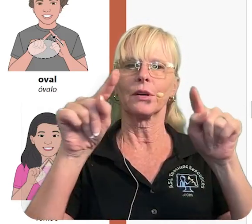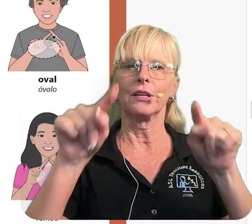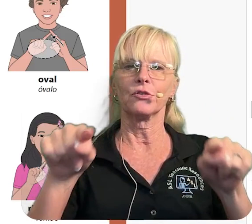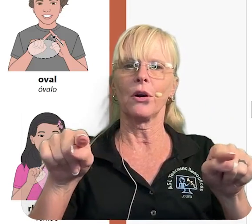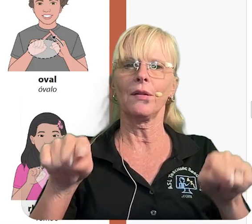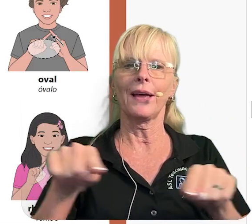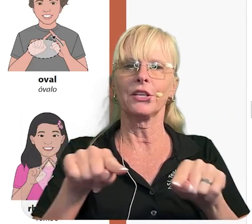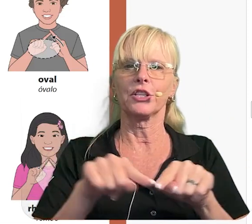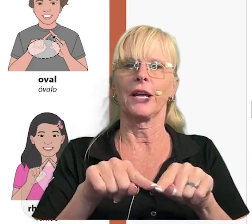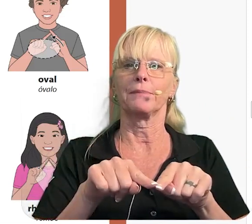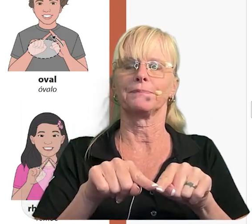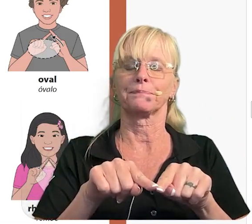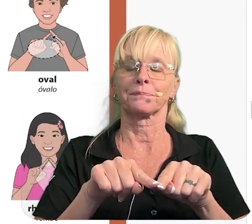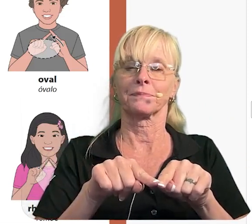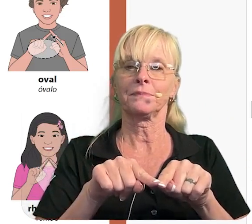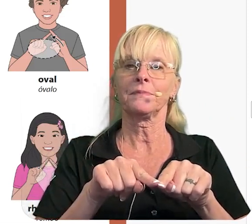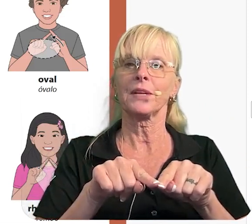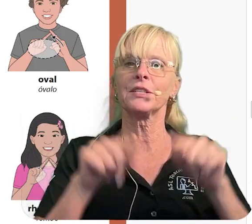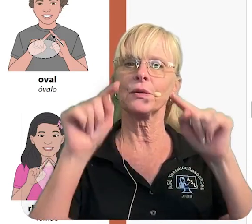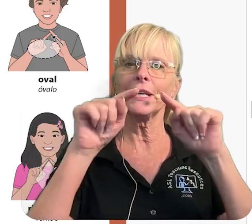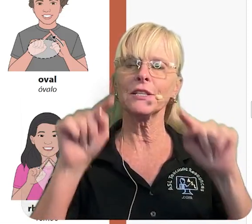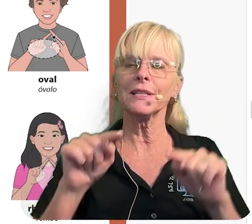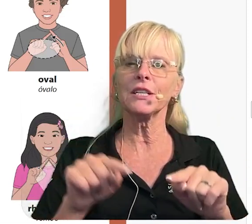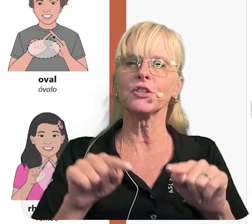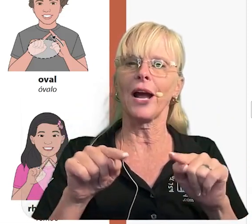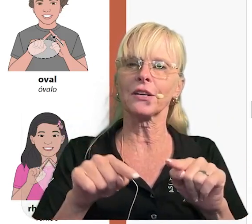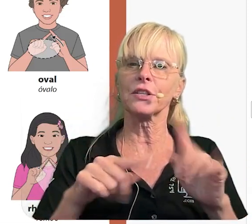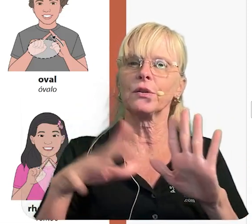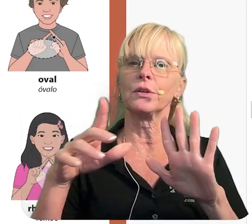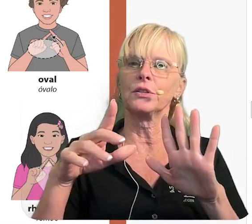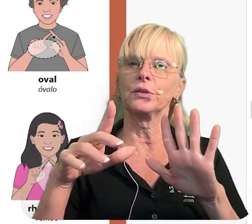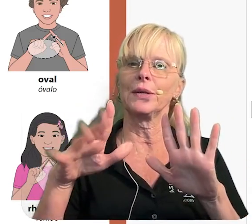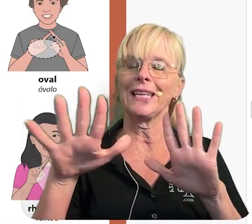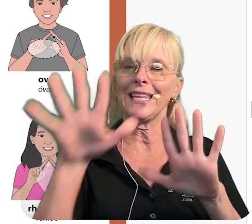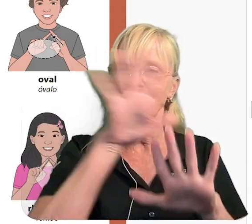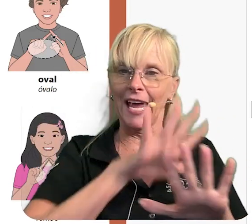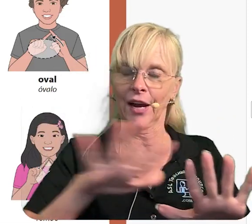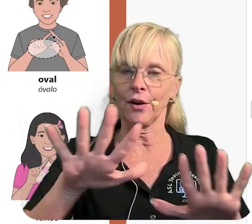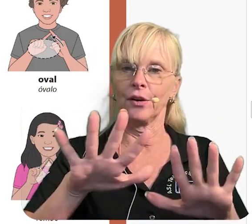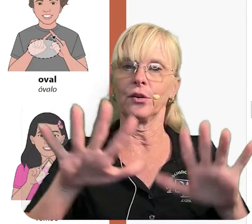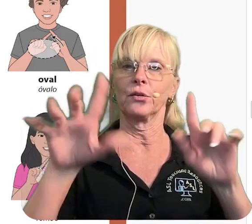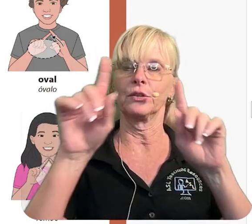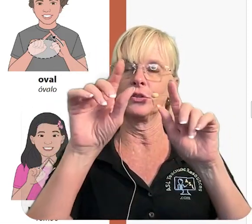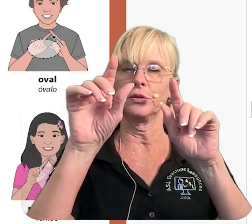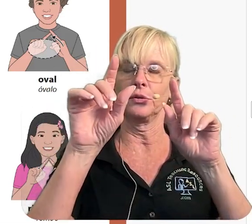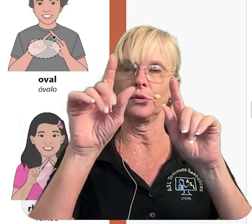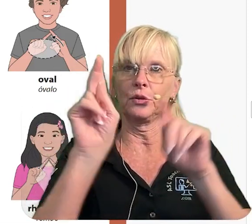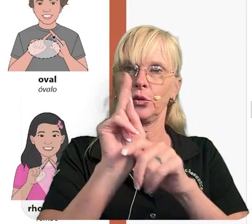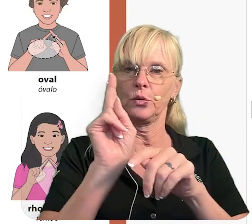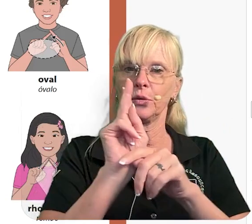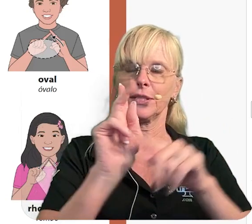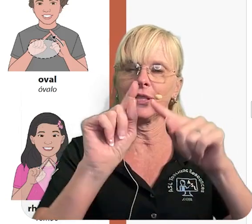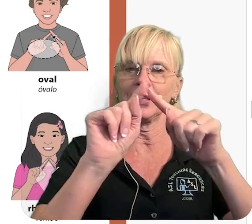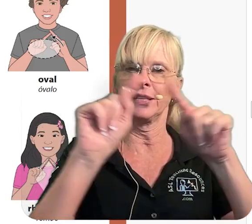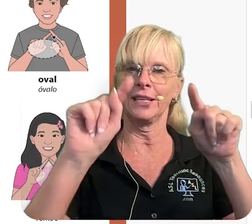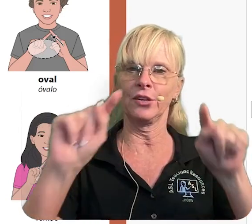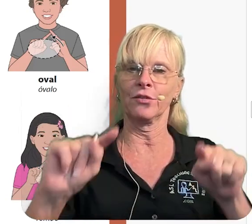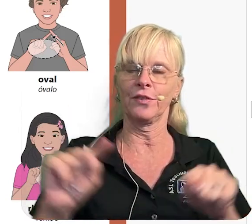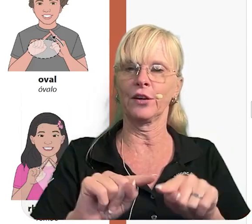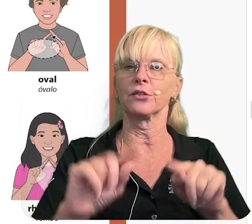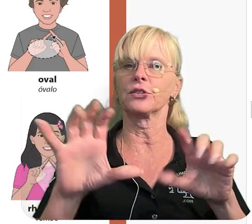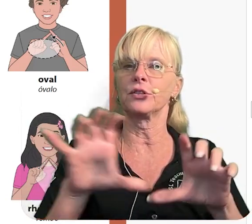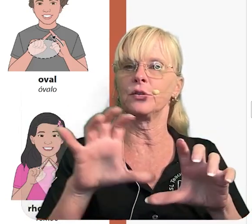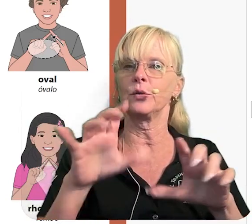Hexagon, we're going to draw that shape. So each of these you're actually going to, in the air, you're going to use